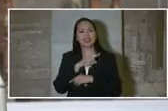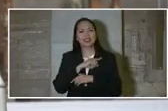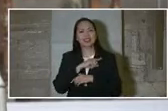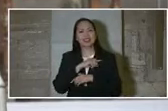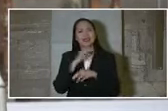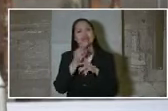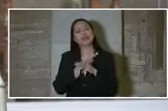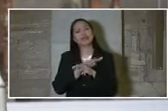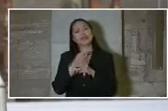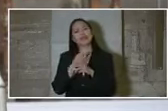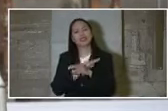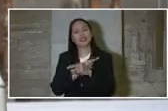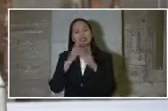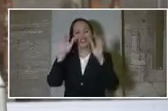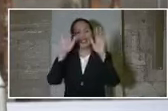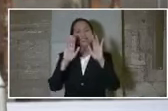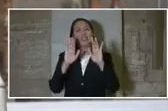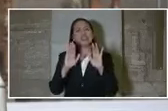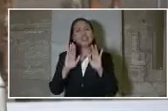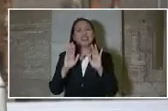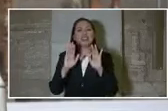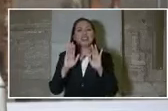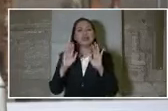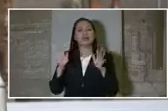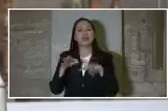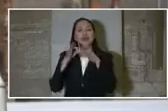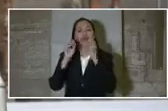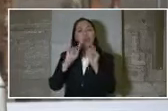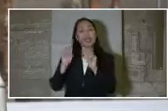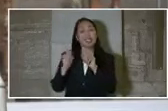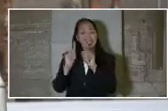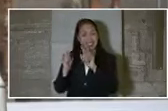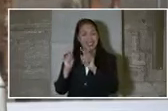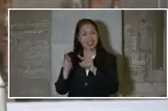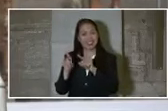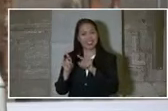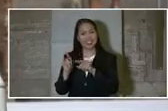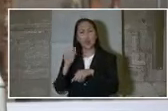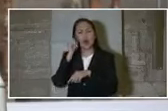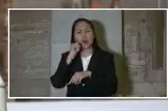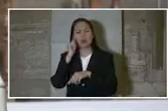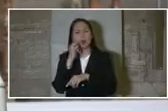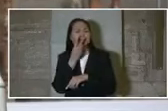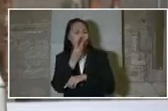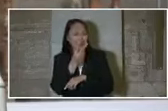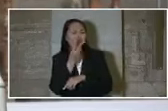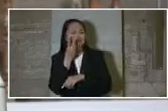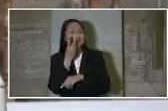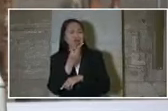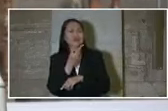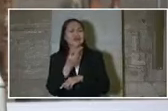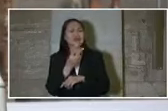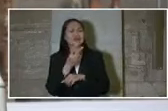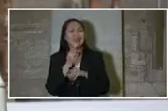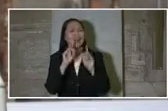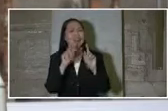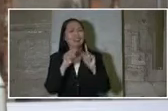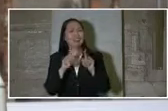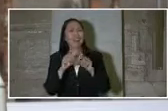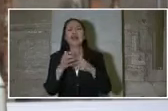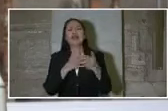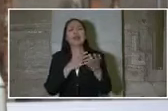regular Sunday Mass goers na lagi ko namang nakikita linggo-linggo, kahit linggo-linggo ko